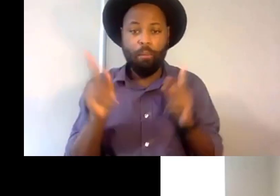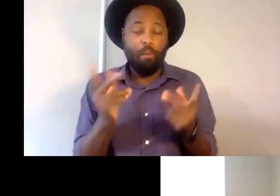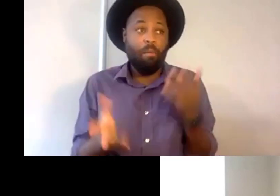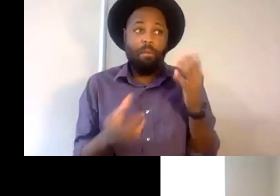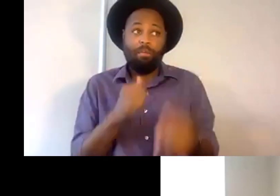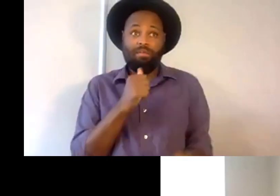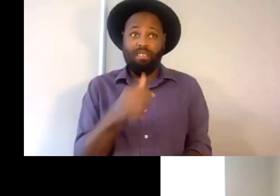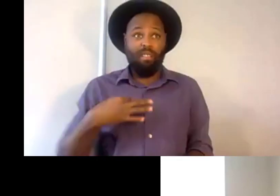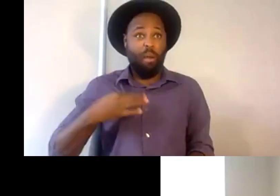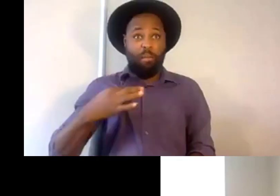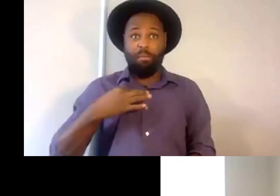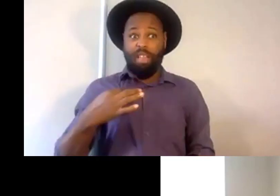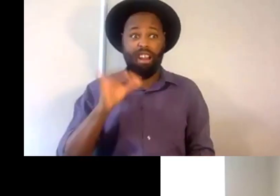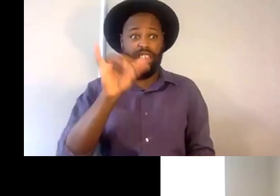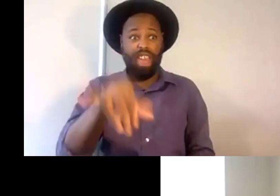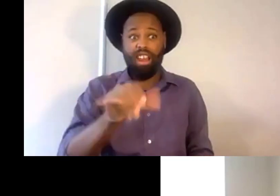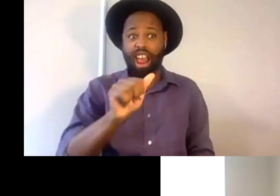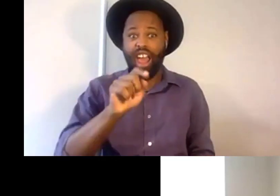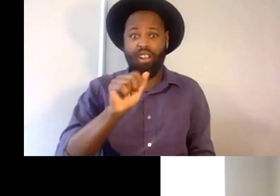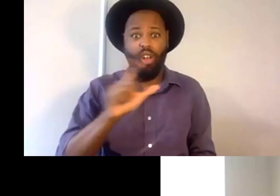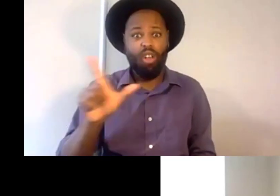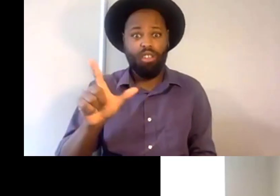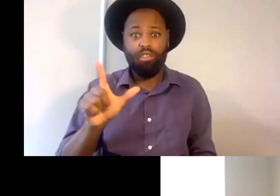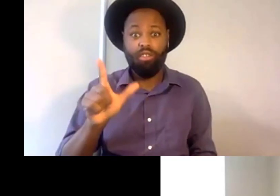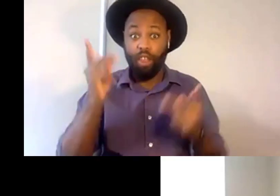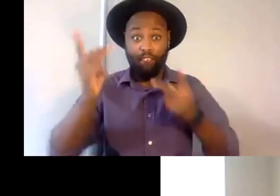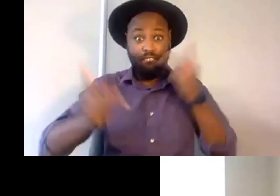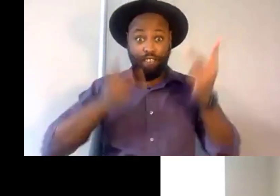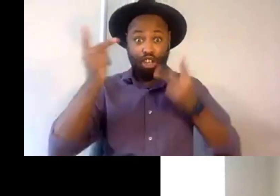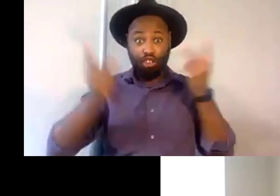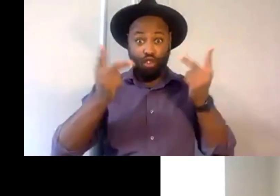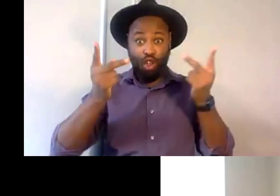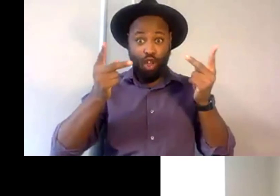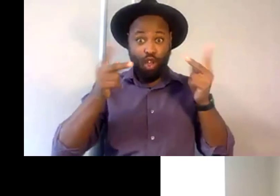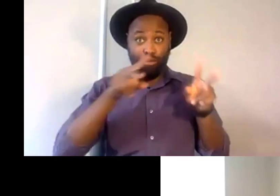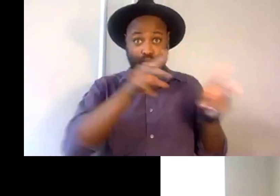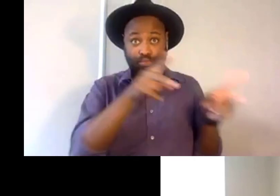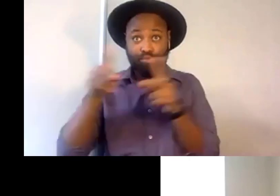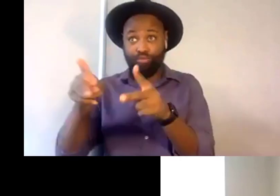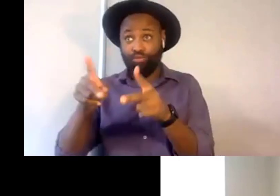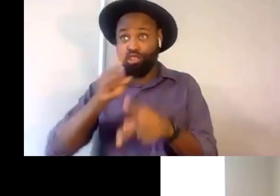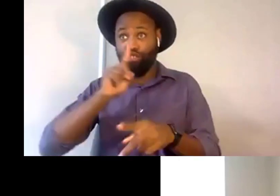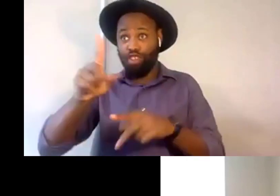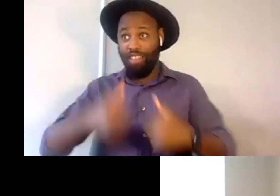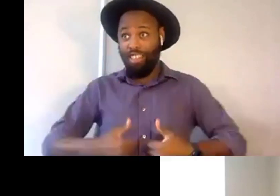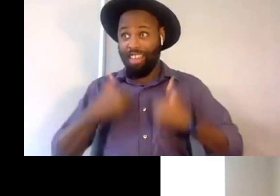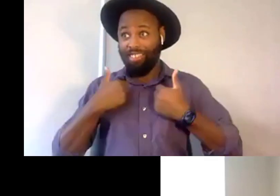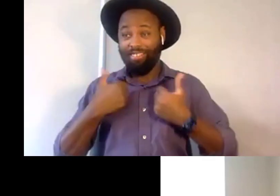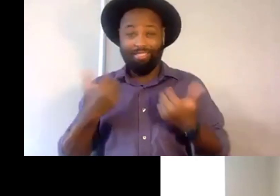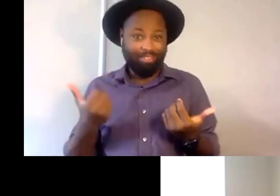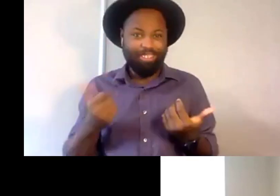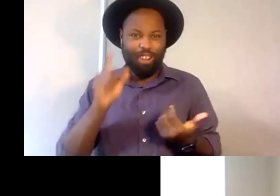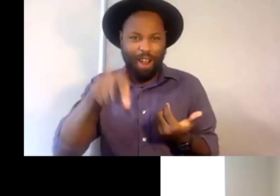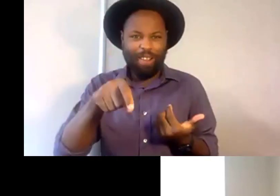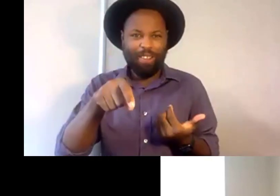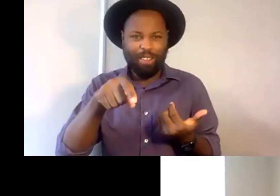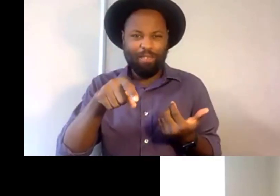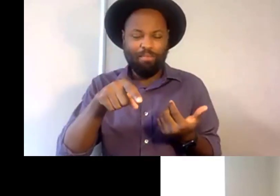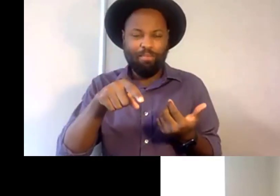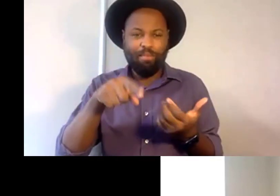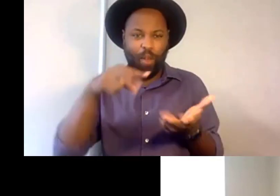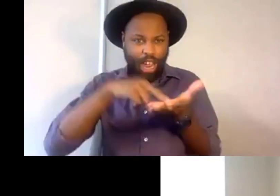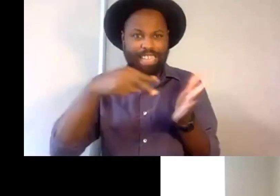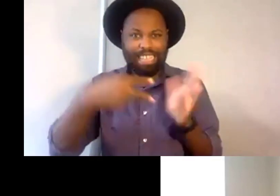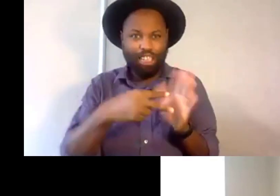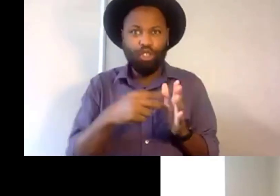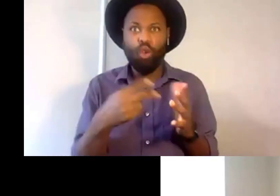apply to that. And so, the visual is real. And so I just think you have to be intentional about saying like, no, really, we